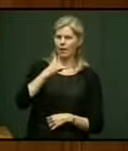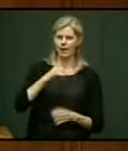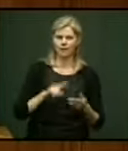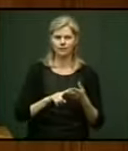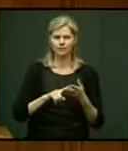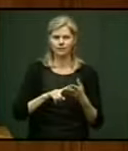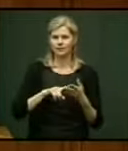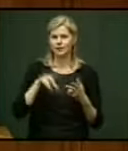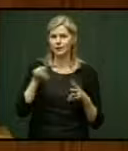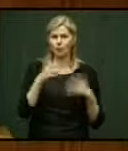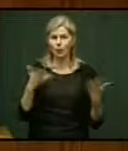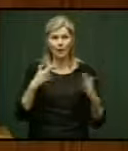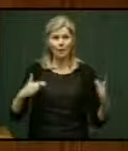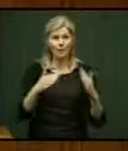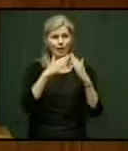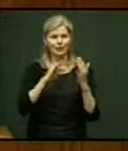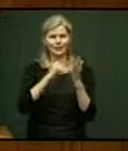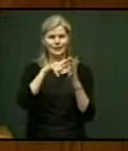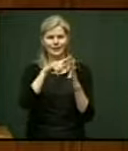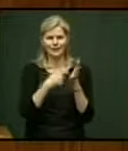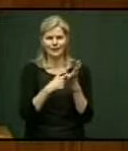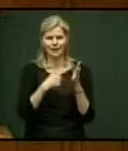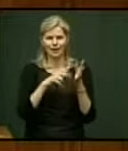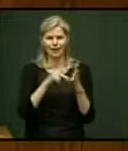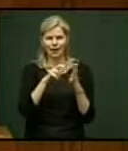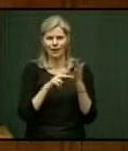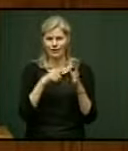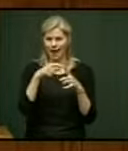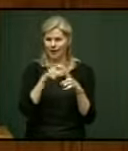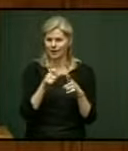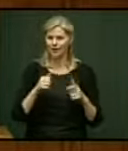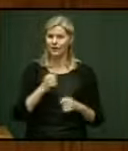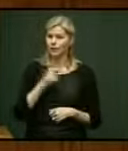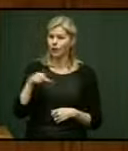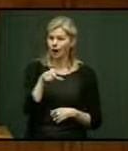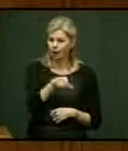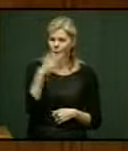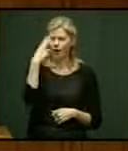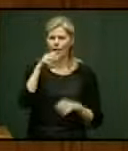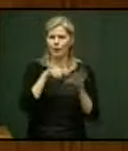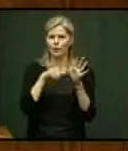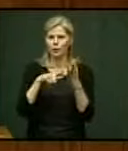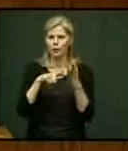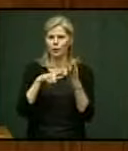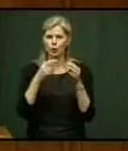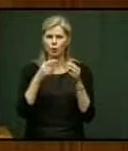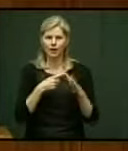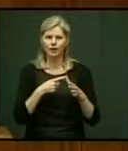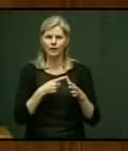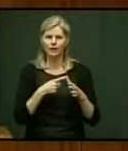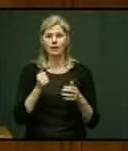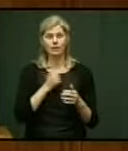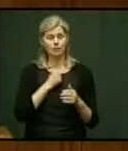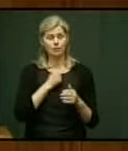Nevada, namonga. Ko Yuba, teawa. Ko te moana nuiakiwa,